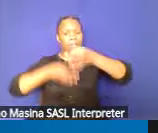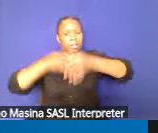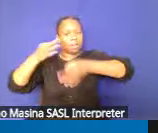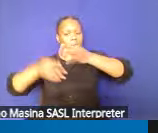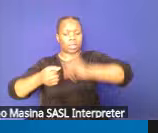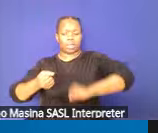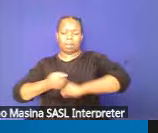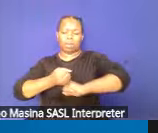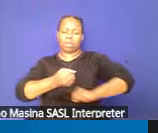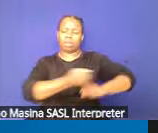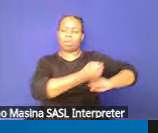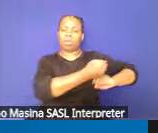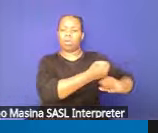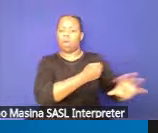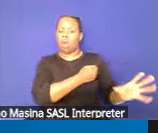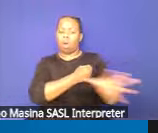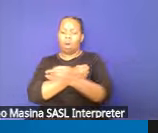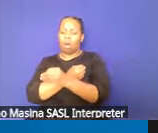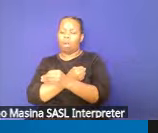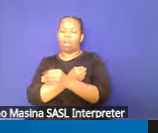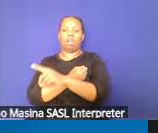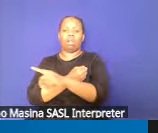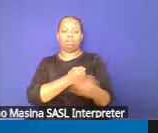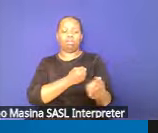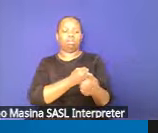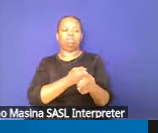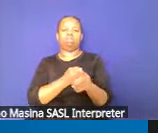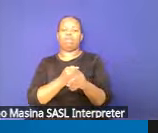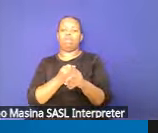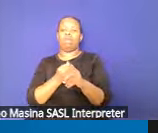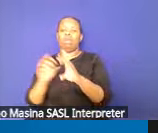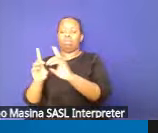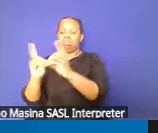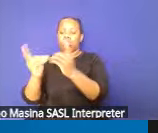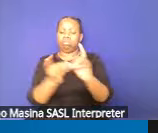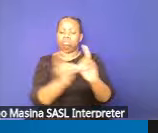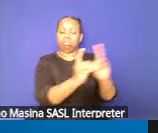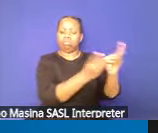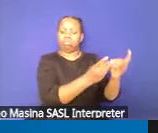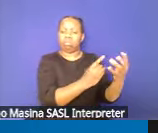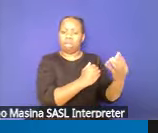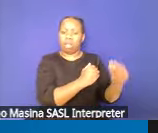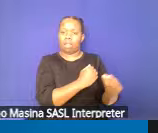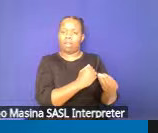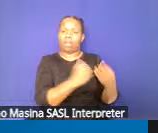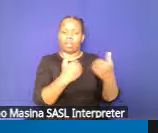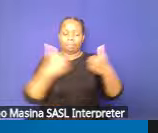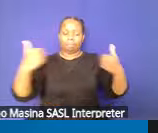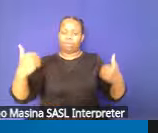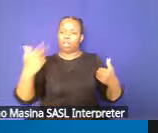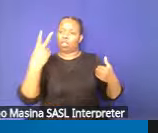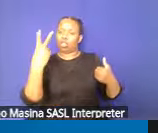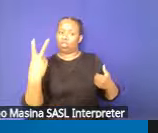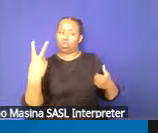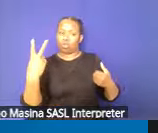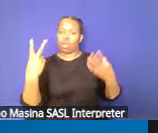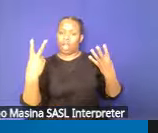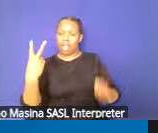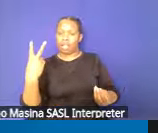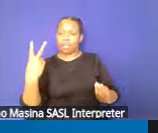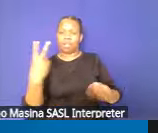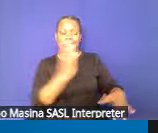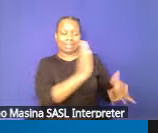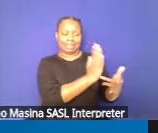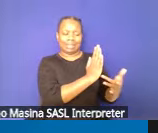within SARS in terms of goods and services that needs to be procured. And we are divided into two sections, which is tactical buying, strategic